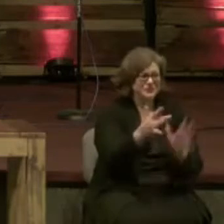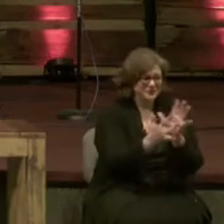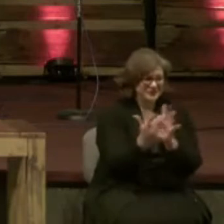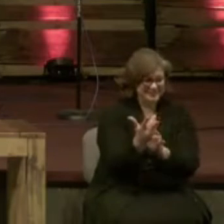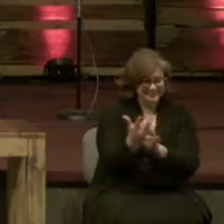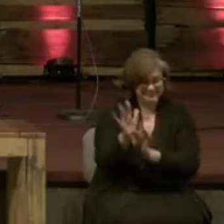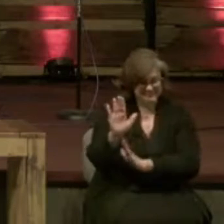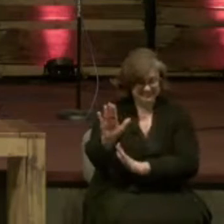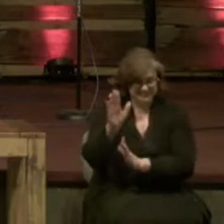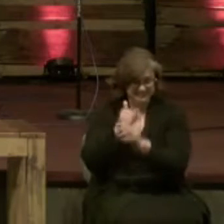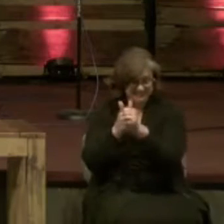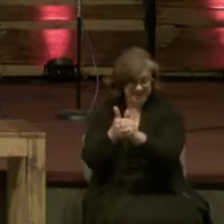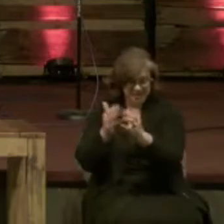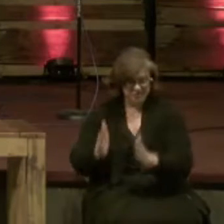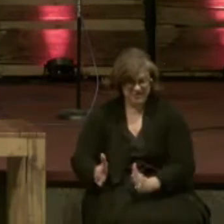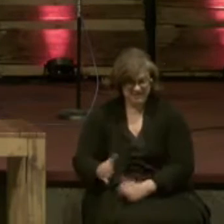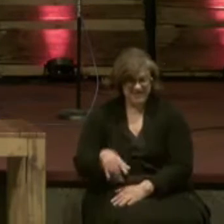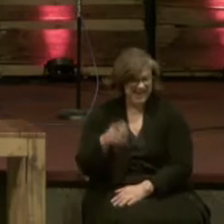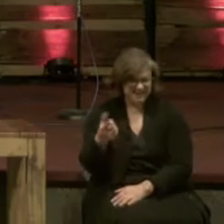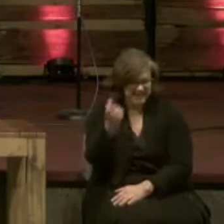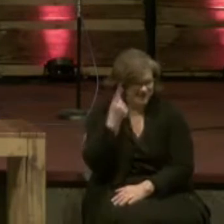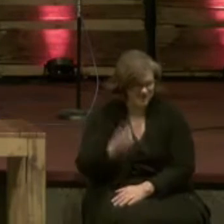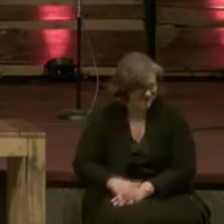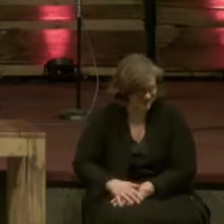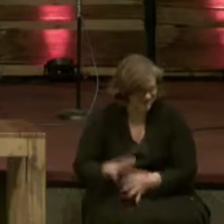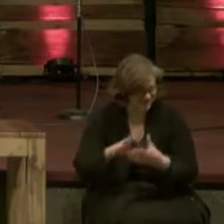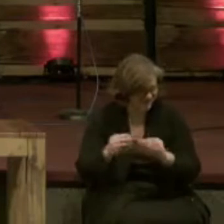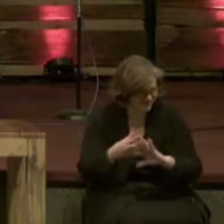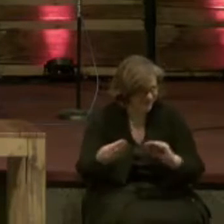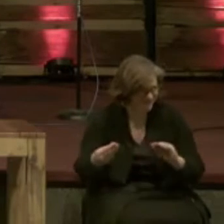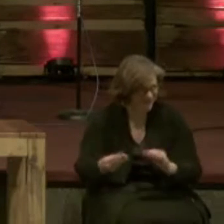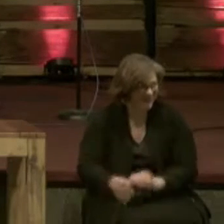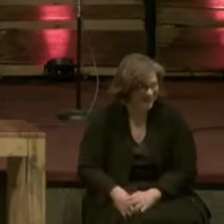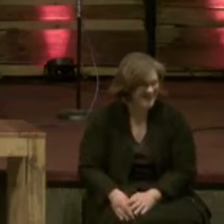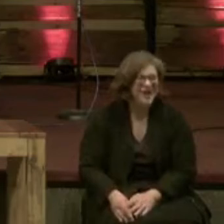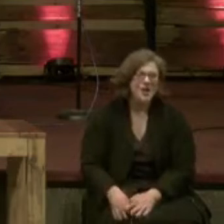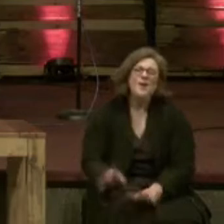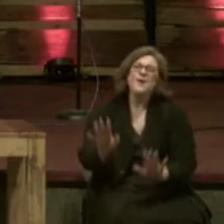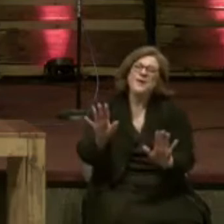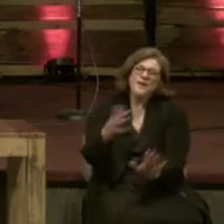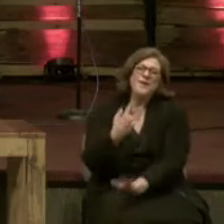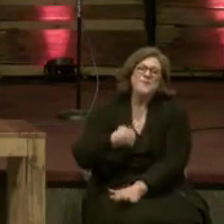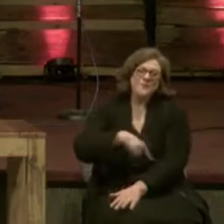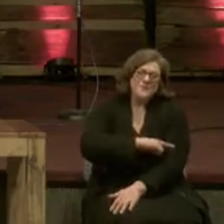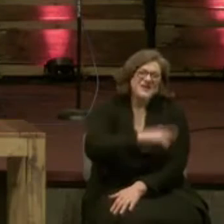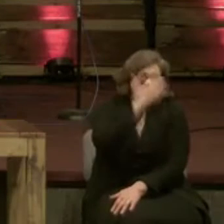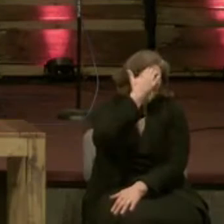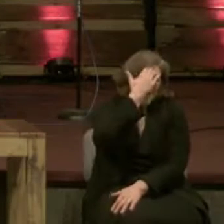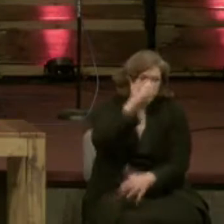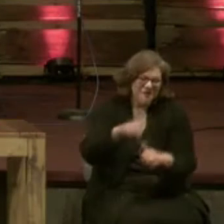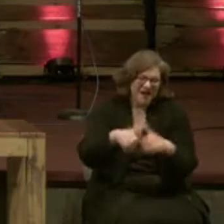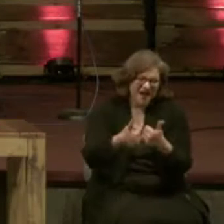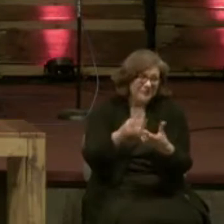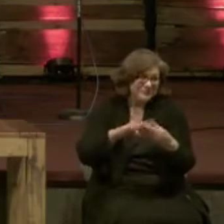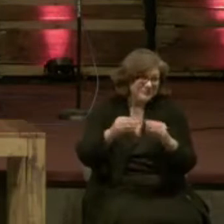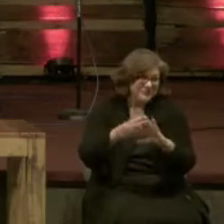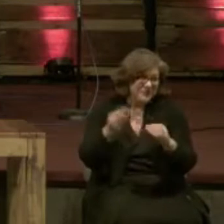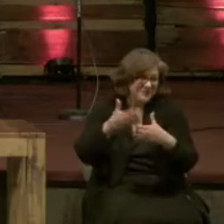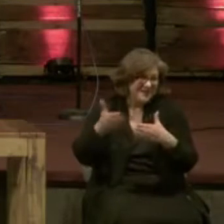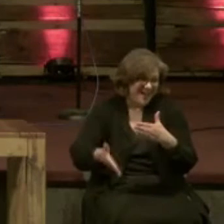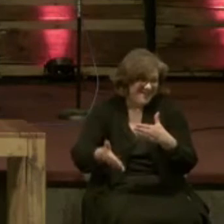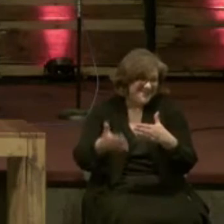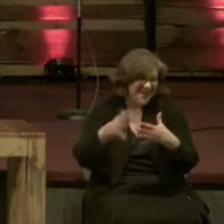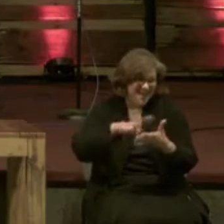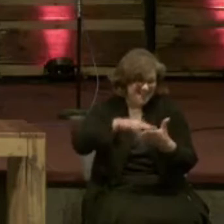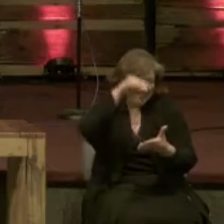was talking about. Sometimes we take for granted the fact that we have the explanation of the story.